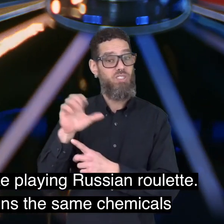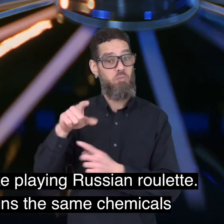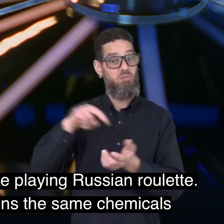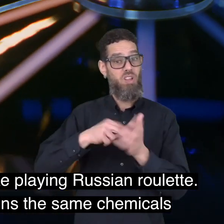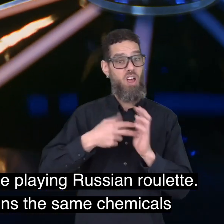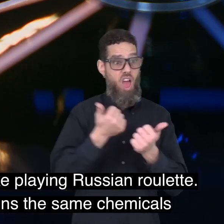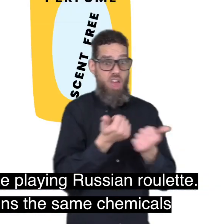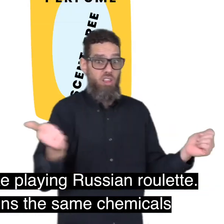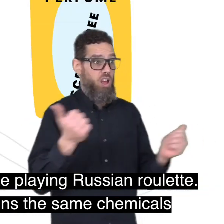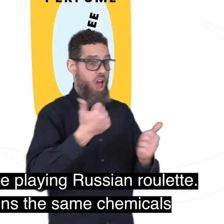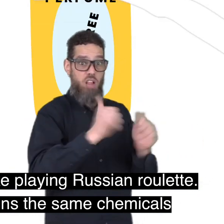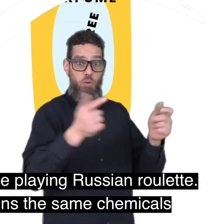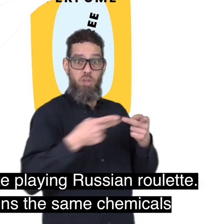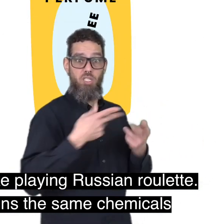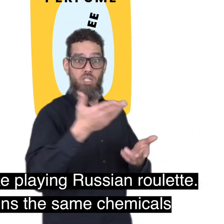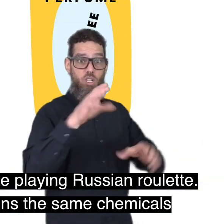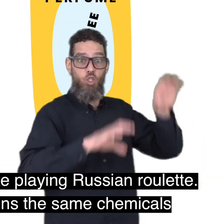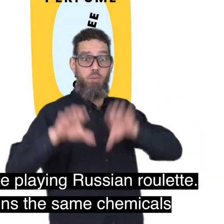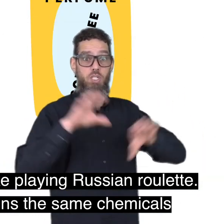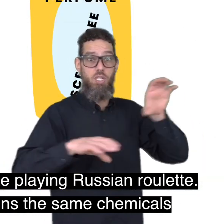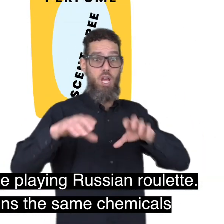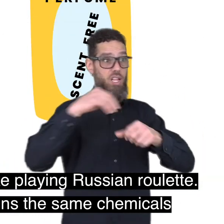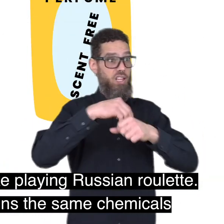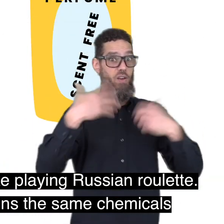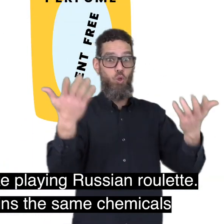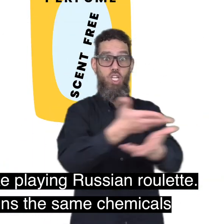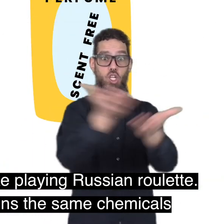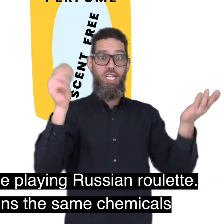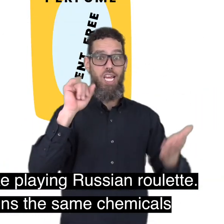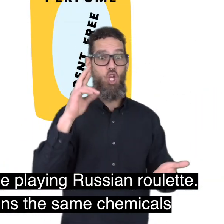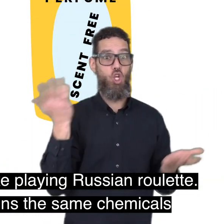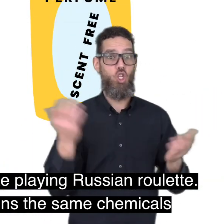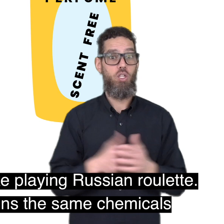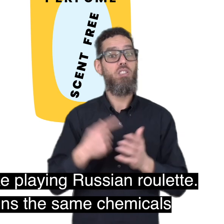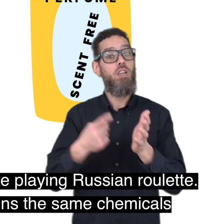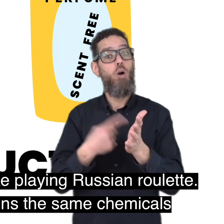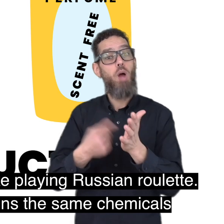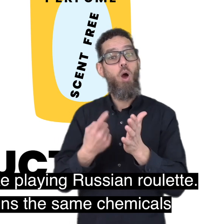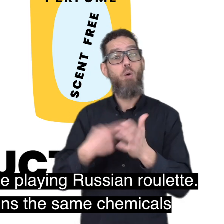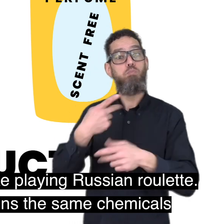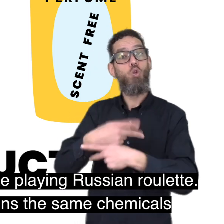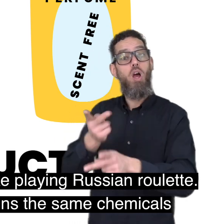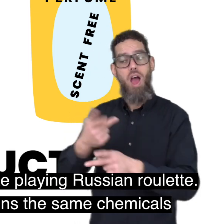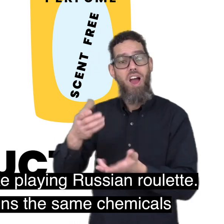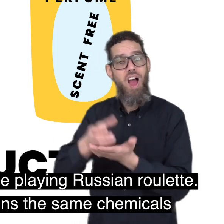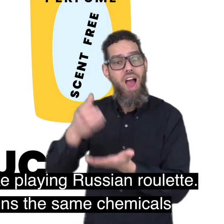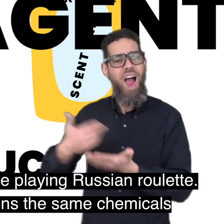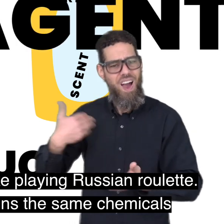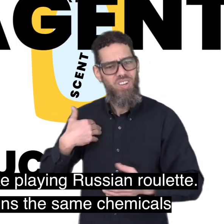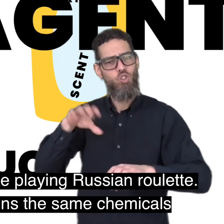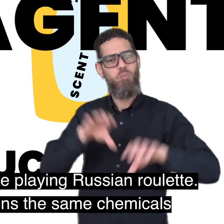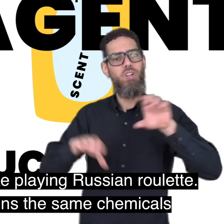Russian roulette. The term scent-free could mean that the product can have the same chemicals that are contained in a scented product, along